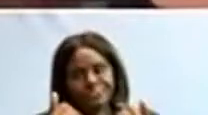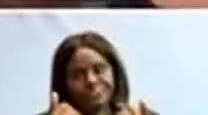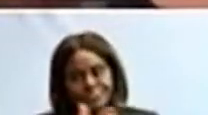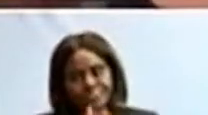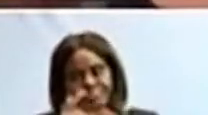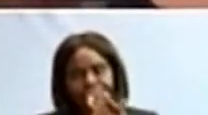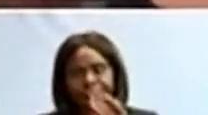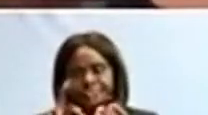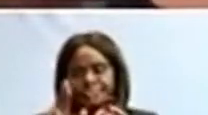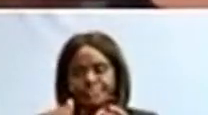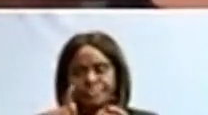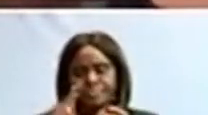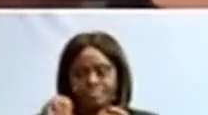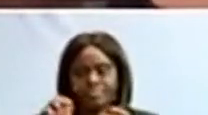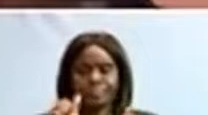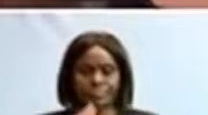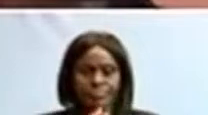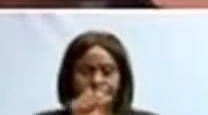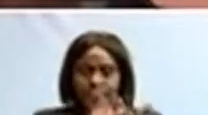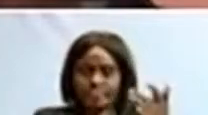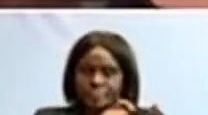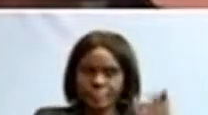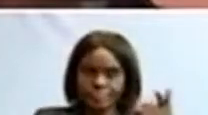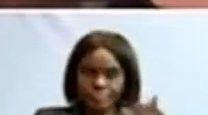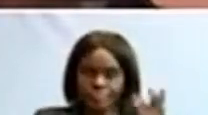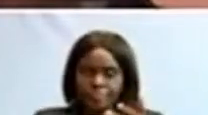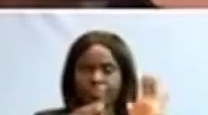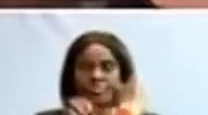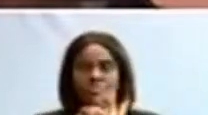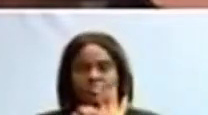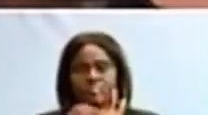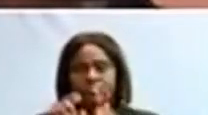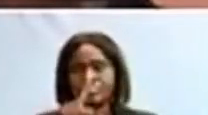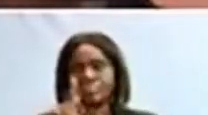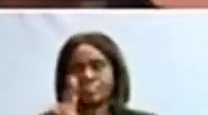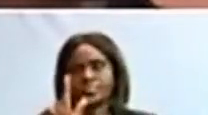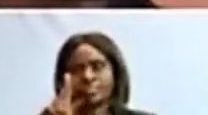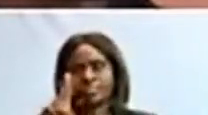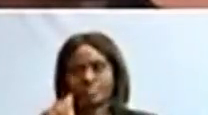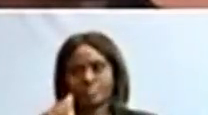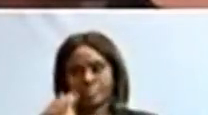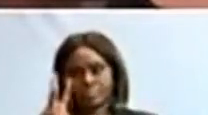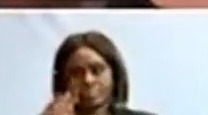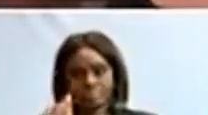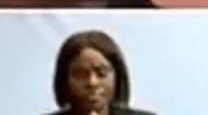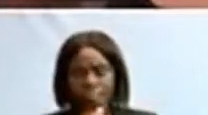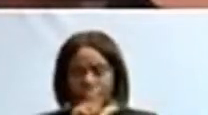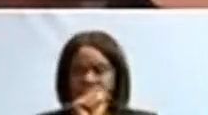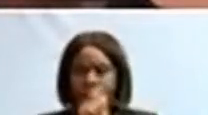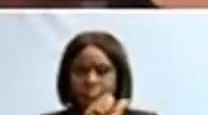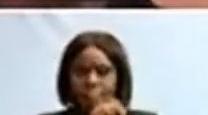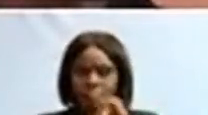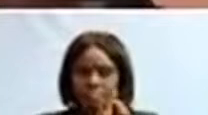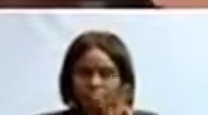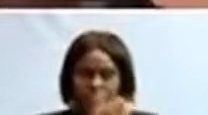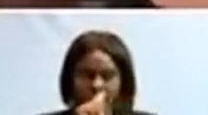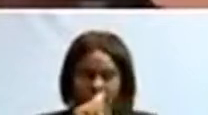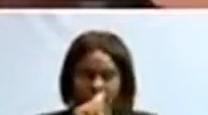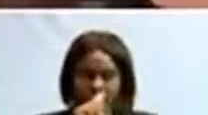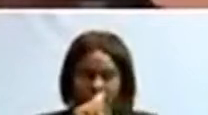rates, as well as deductions such as Zolau and the LASF, which were affected